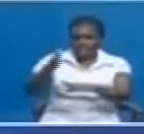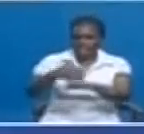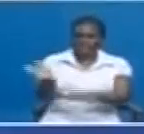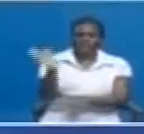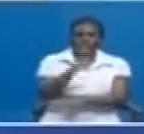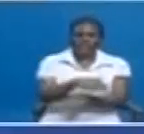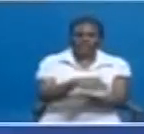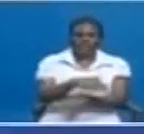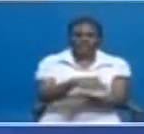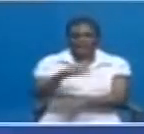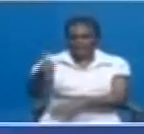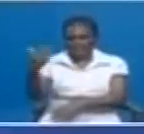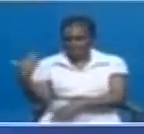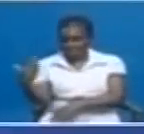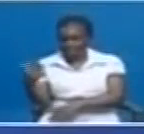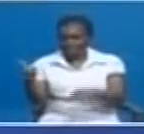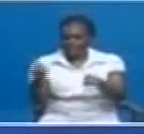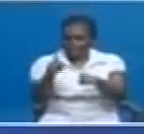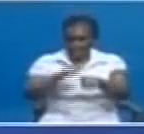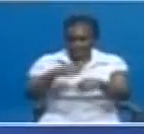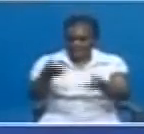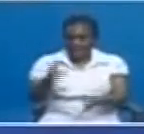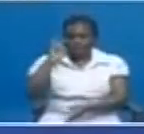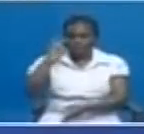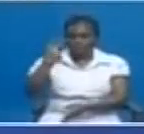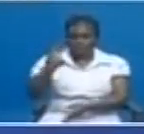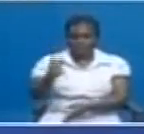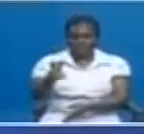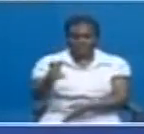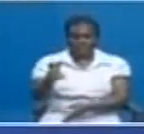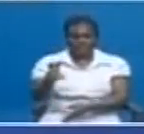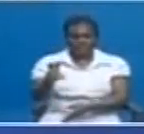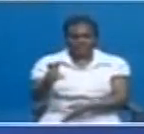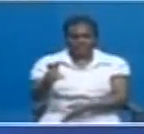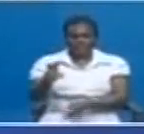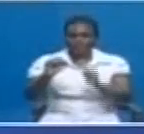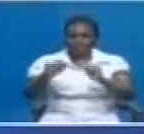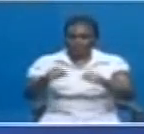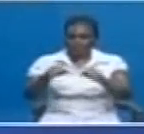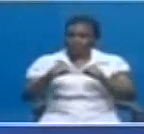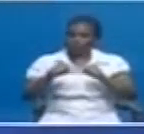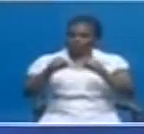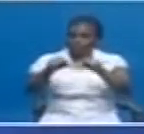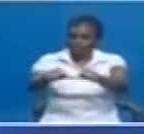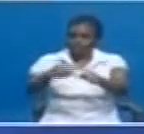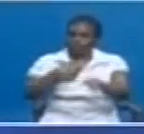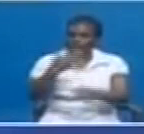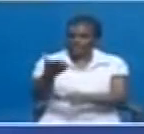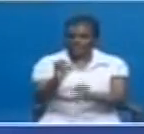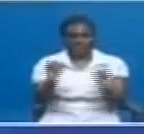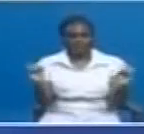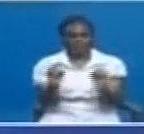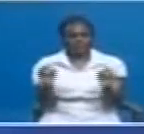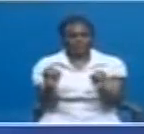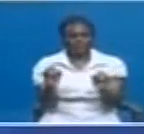cash to use it in. And the other thing is also that now we can see it's no longer sustainable to have any more debt in their balance